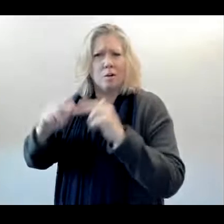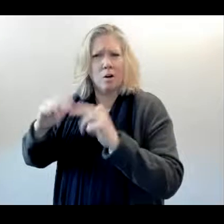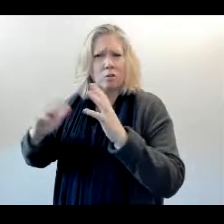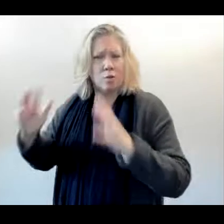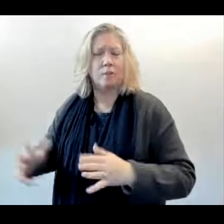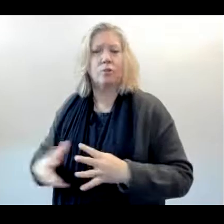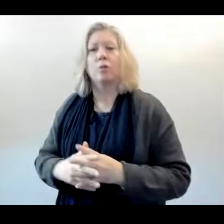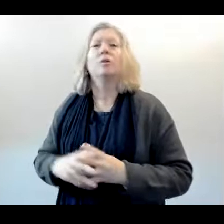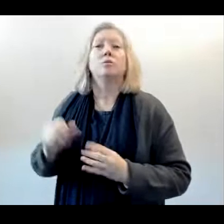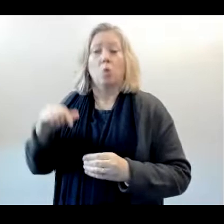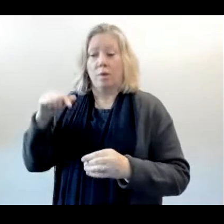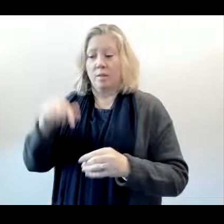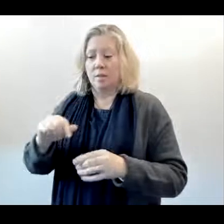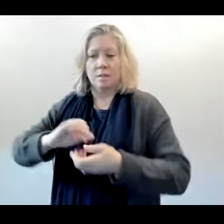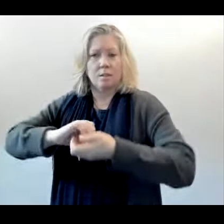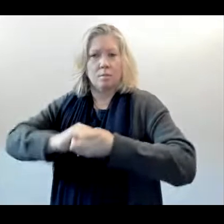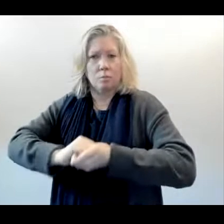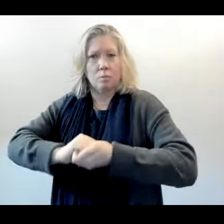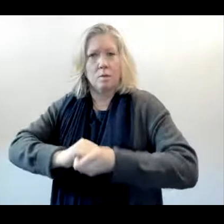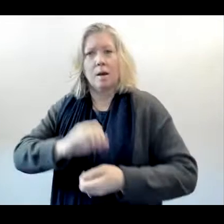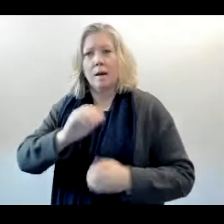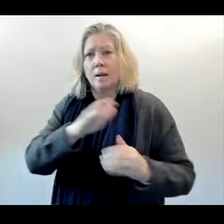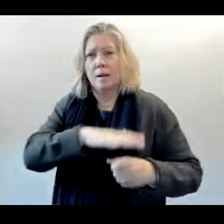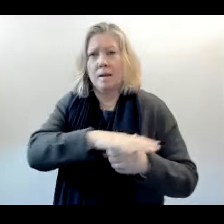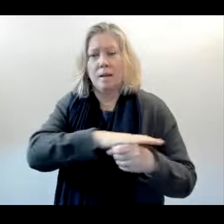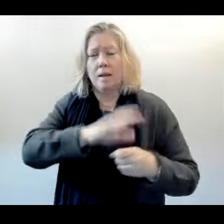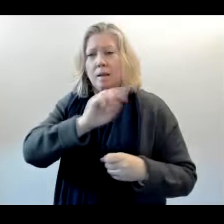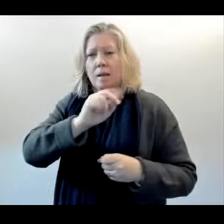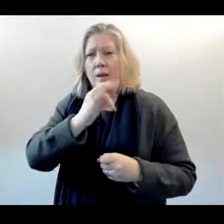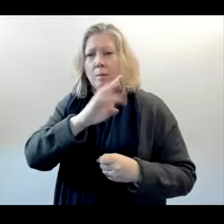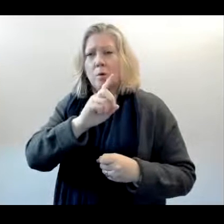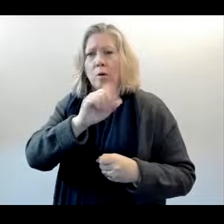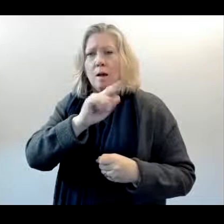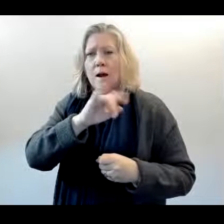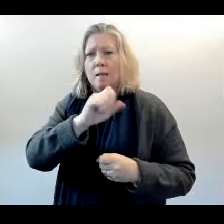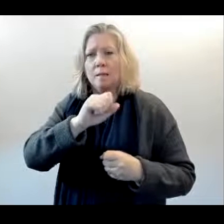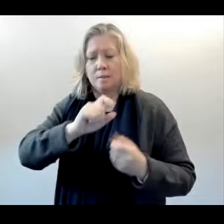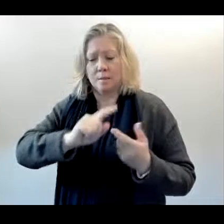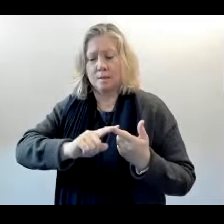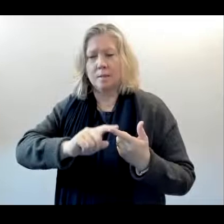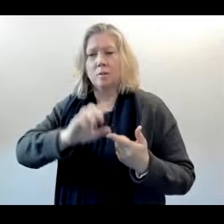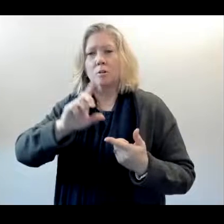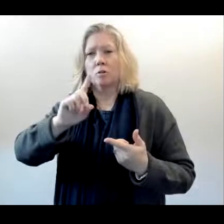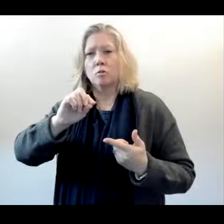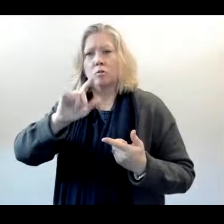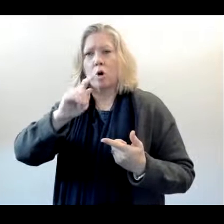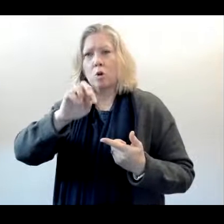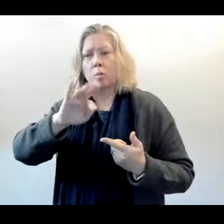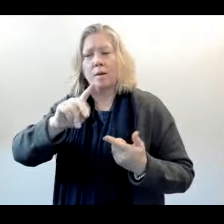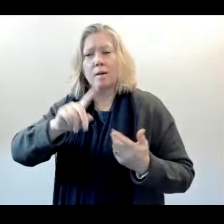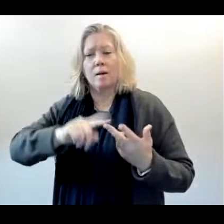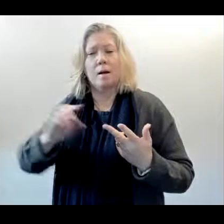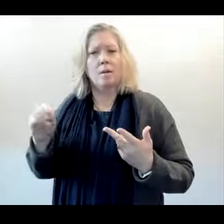with Neighborhood Allies, Dollar Bank, and the URA for almost 2 years